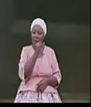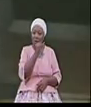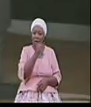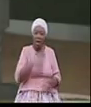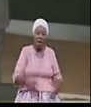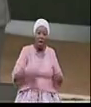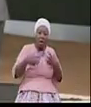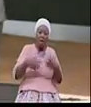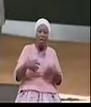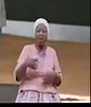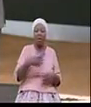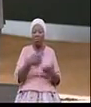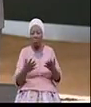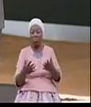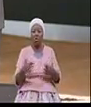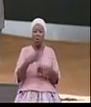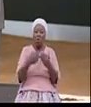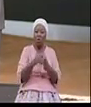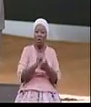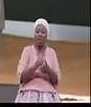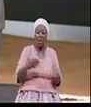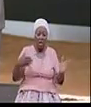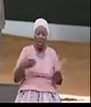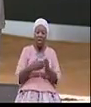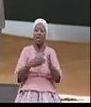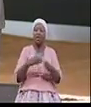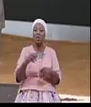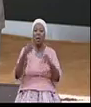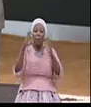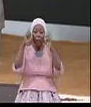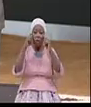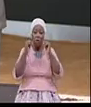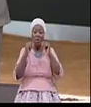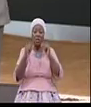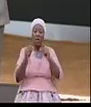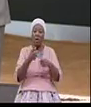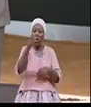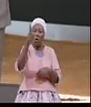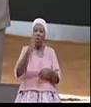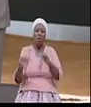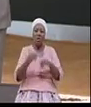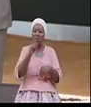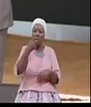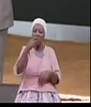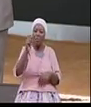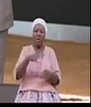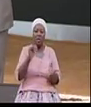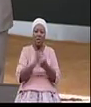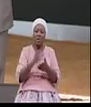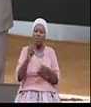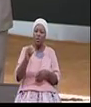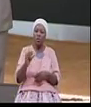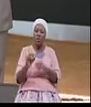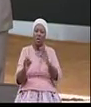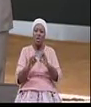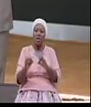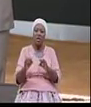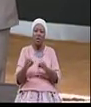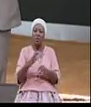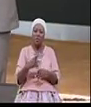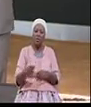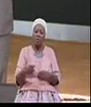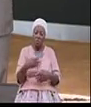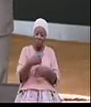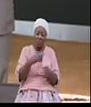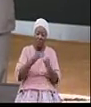and all that against Moses. God did not command them that. So if they chided Moses,